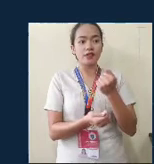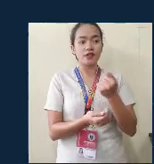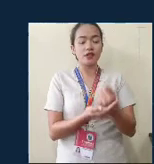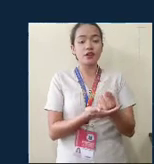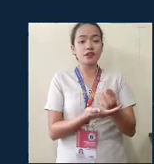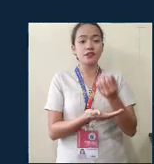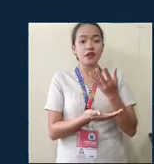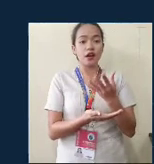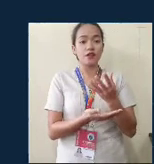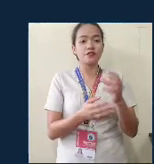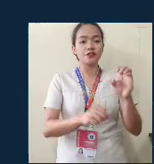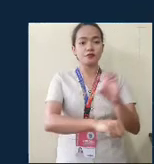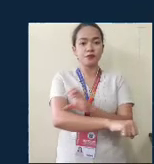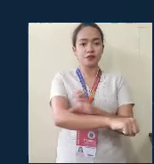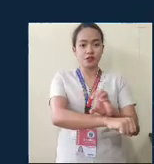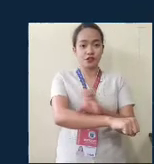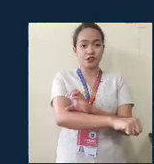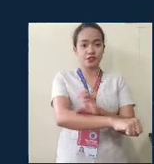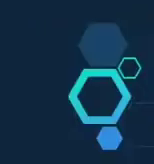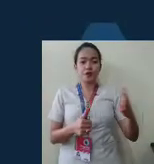cost of computers.